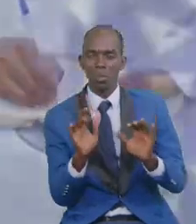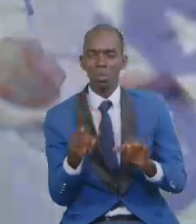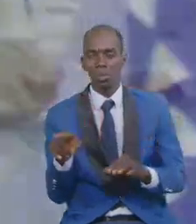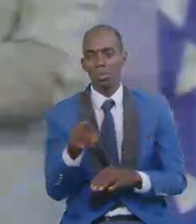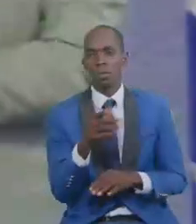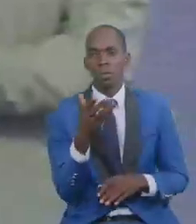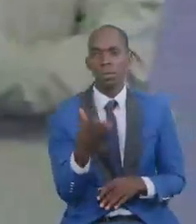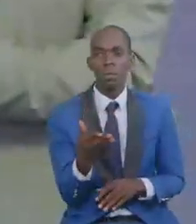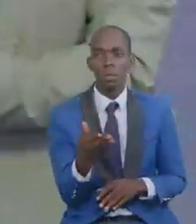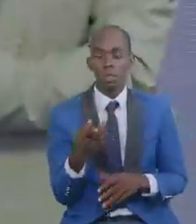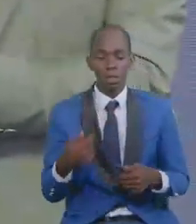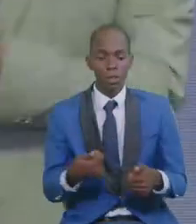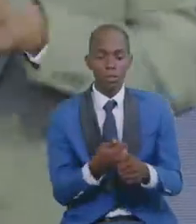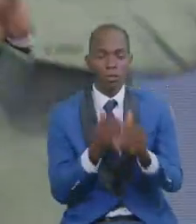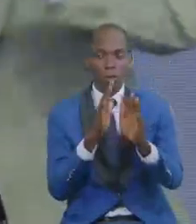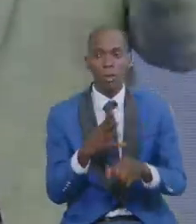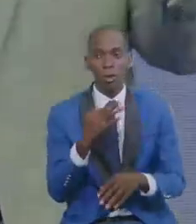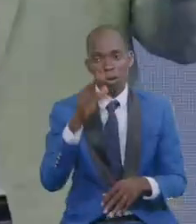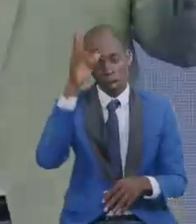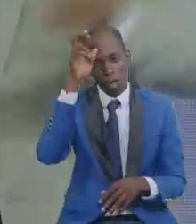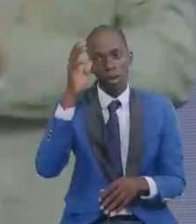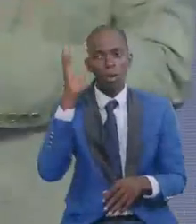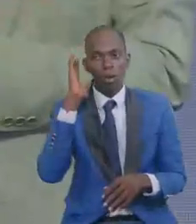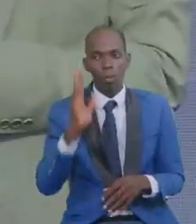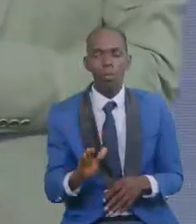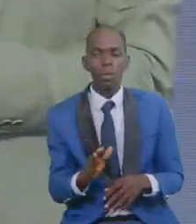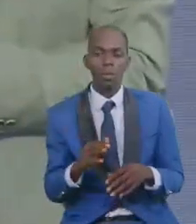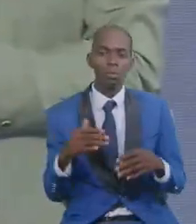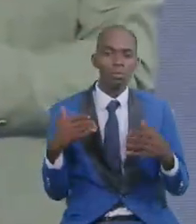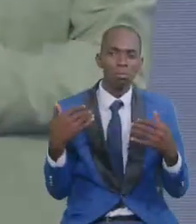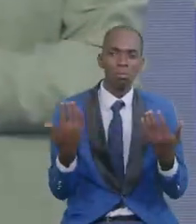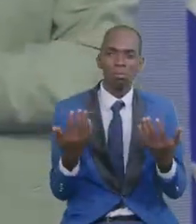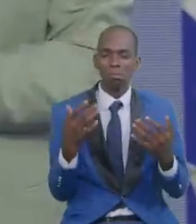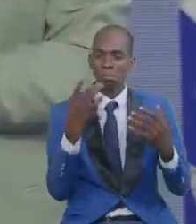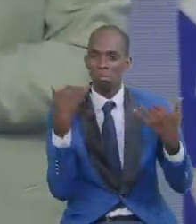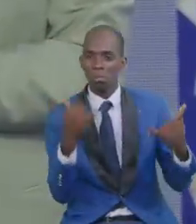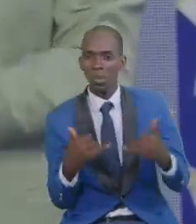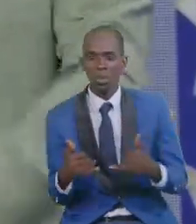The followers of Satan will blame, I don't worry.